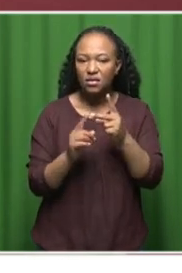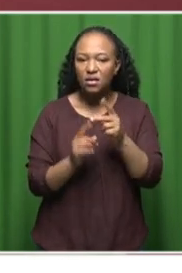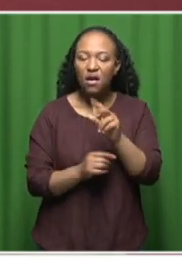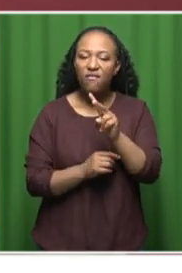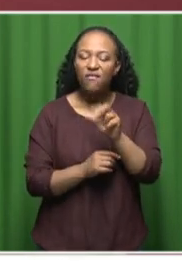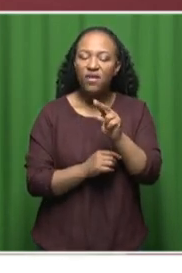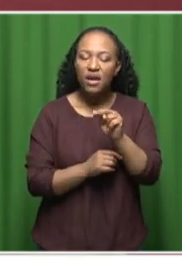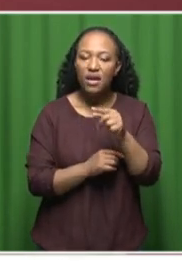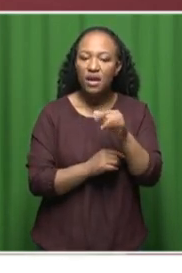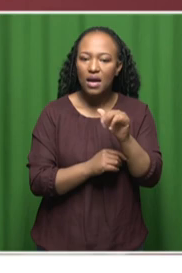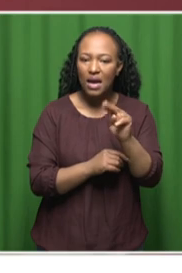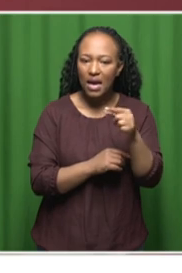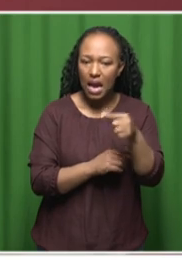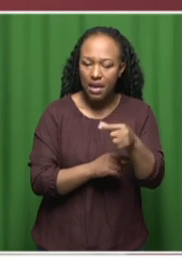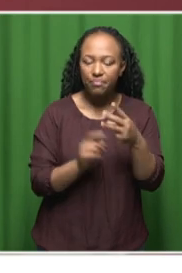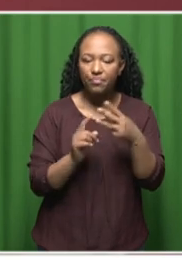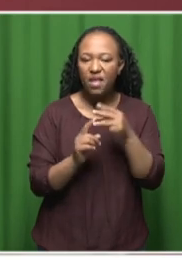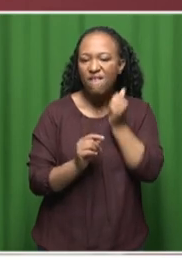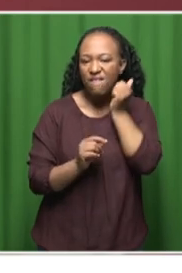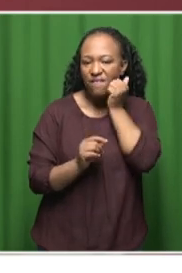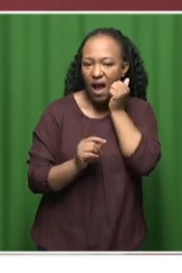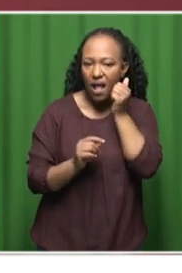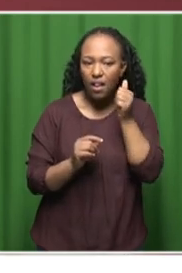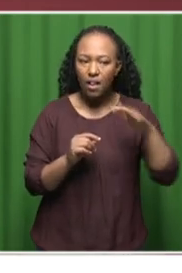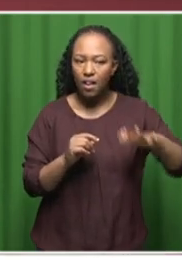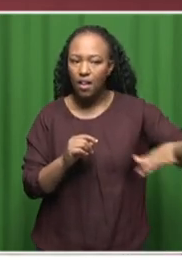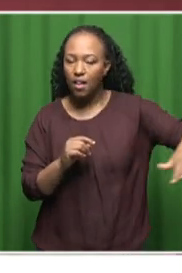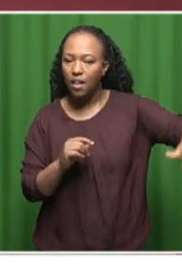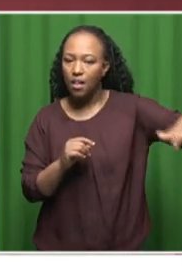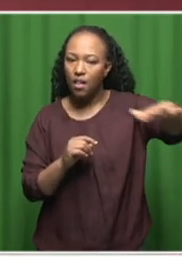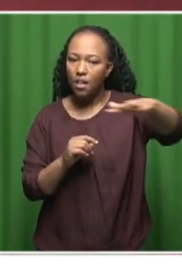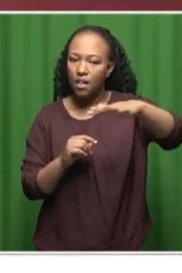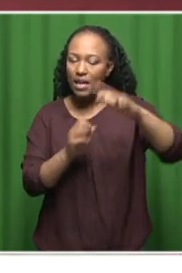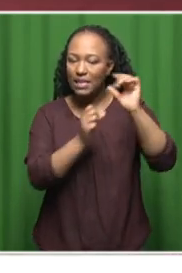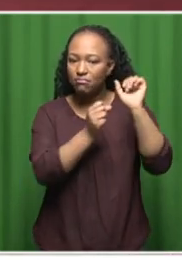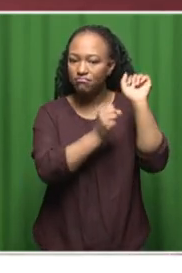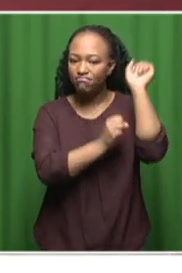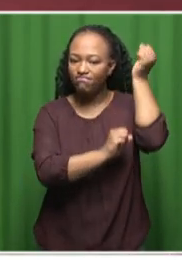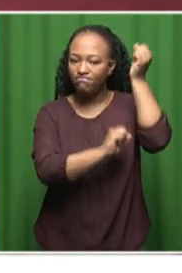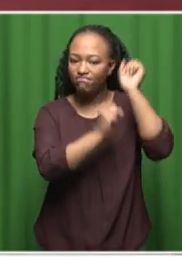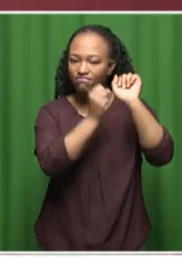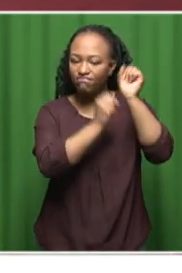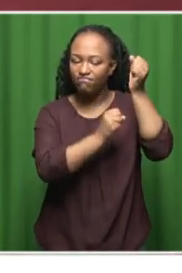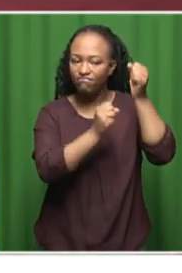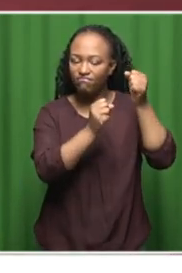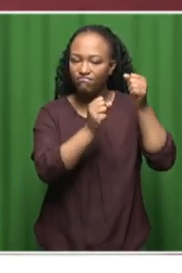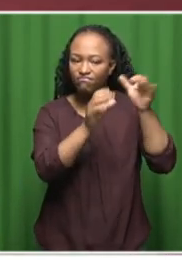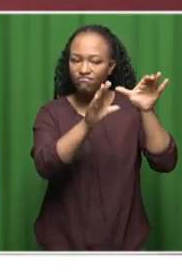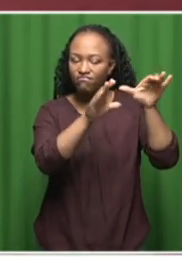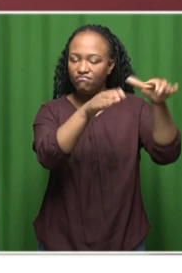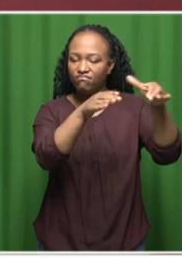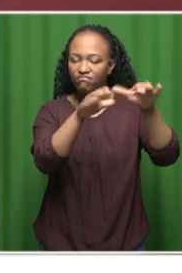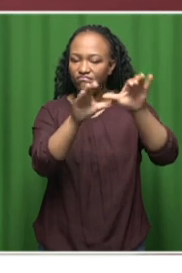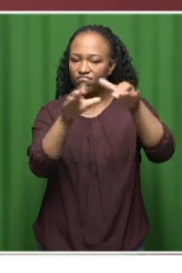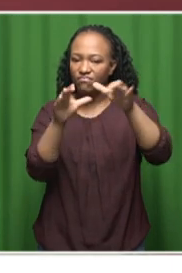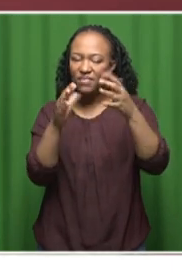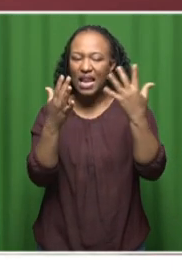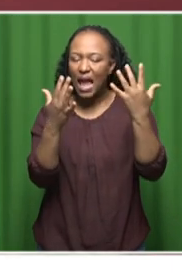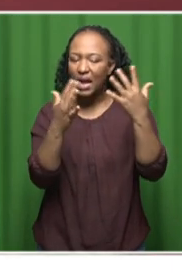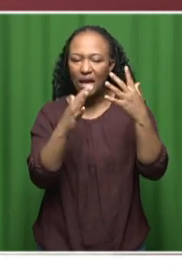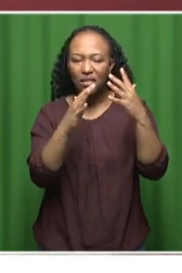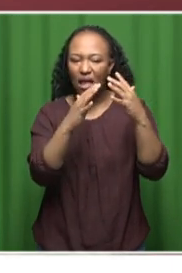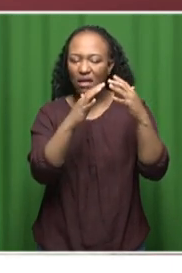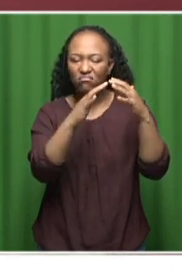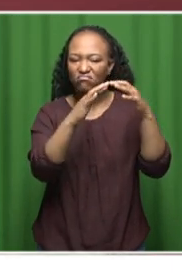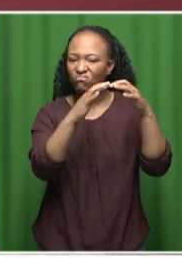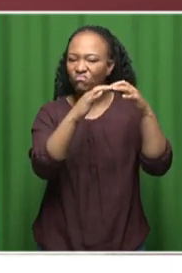Bijl Park, and look at the industrial complex there. It's like industries are dying, they are collapsing.